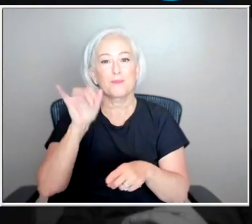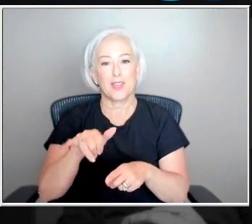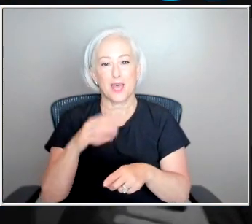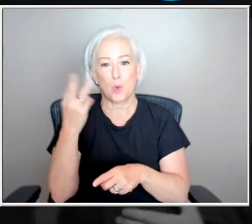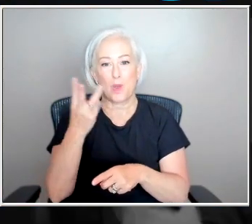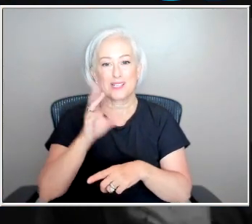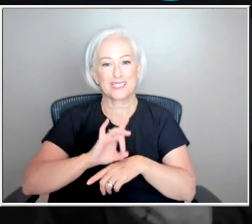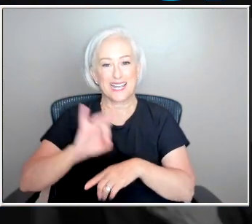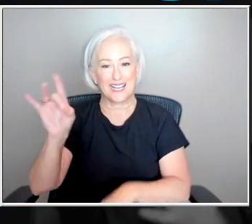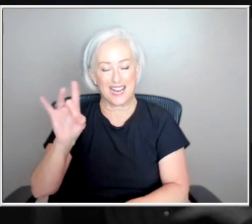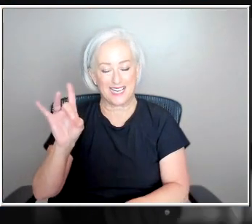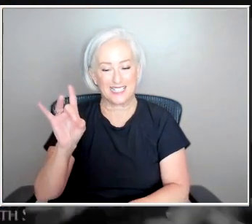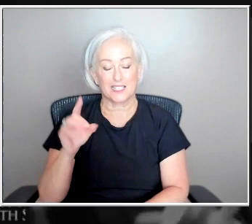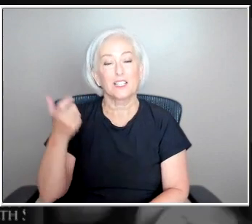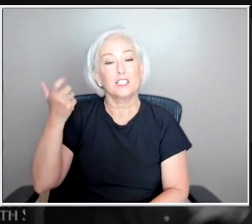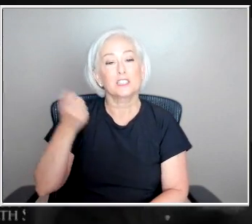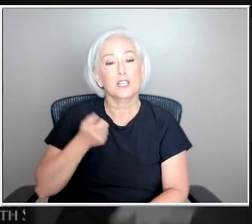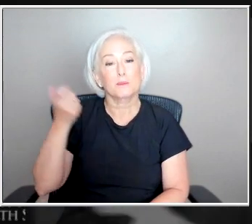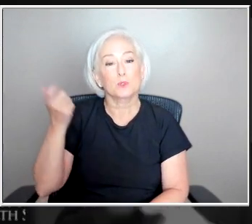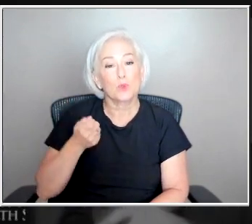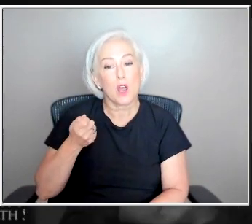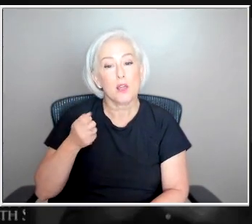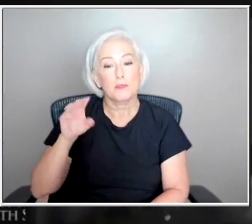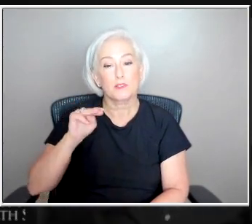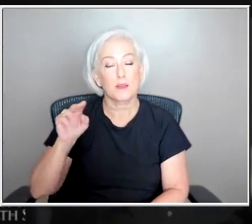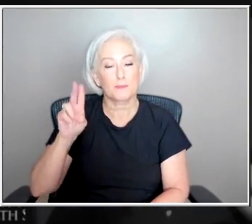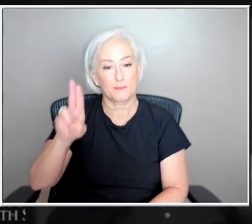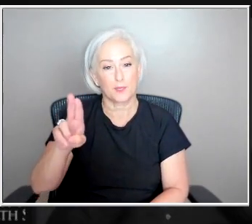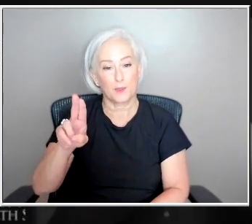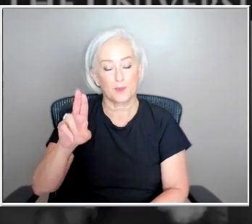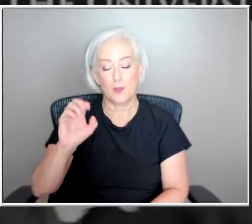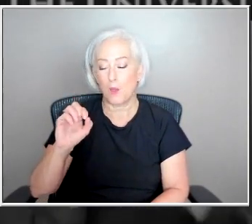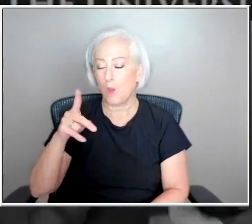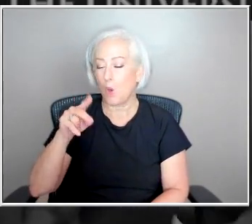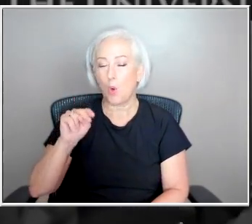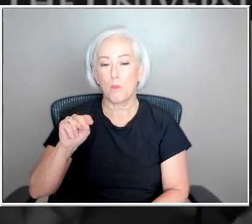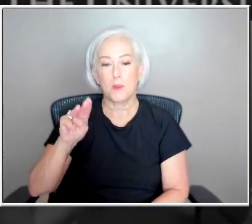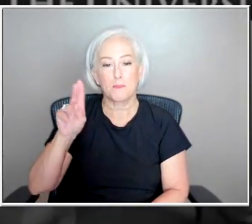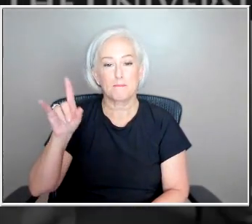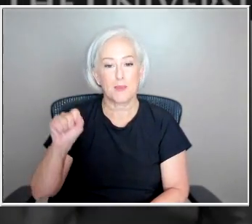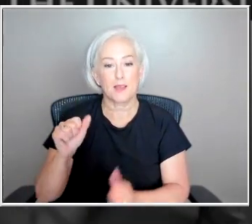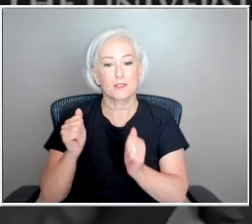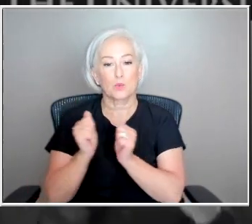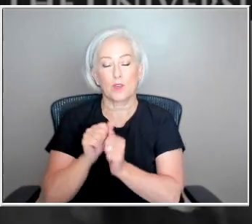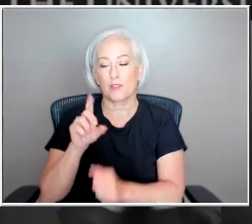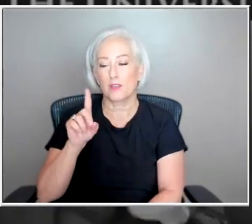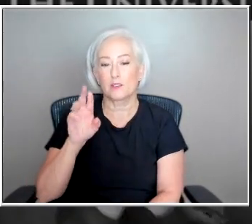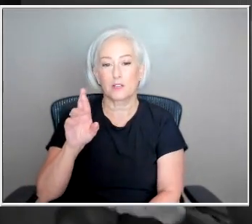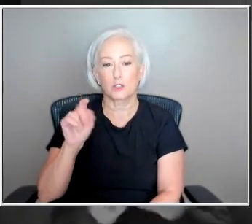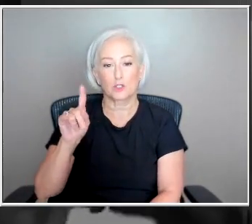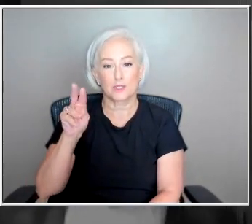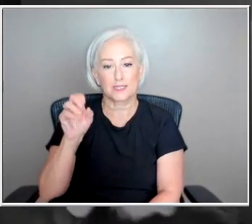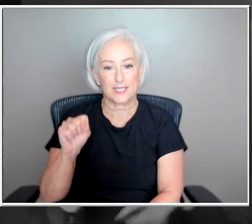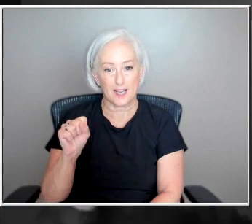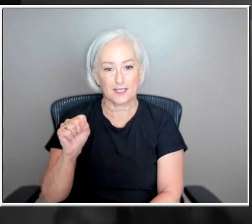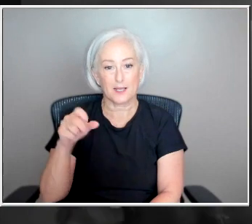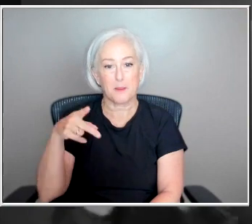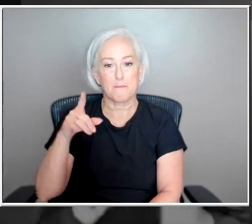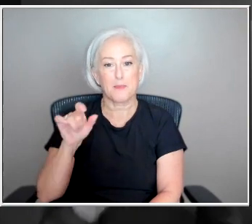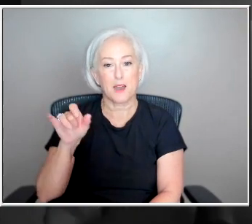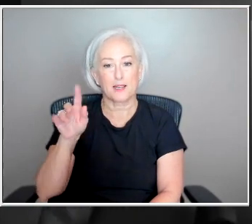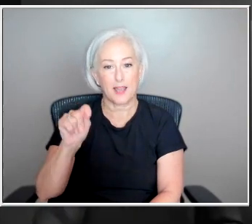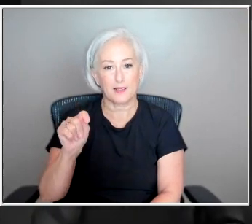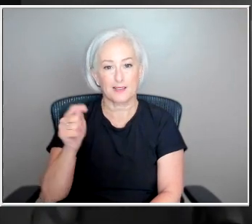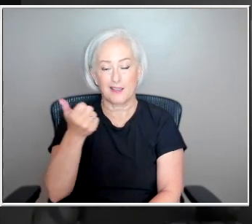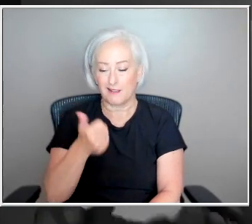Subscribe to our morning medical update and Open Mics with Dr. Stites podcasts. Now everywhere podcasts are available.